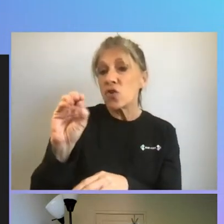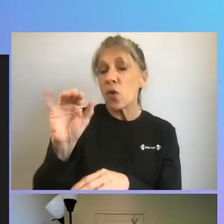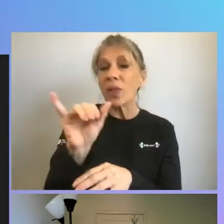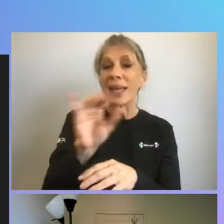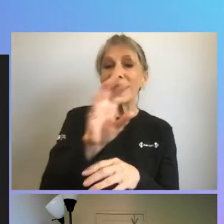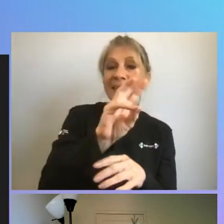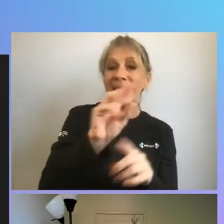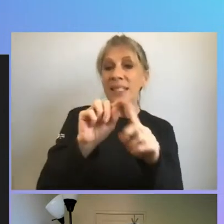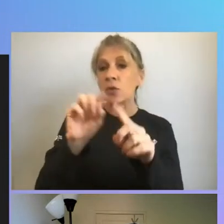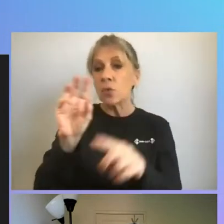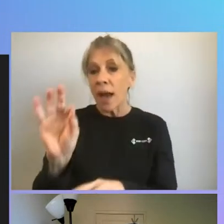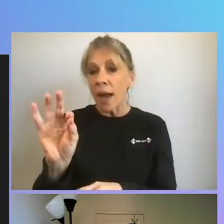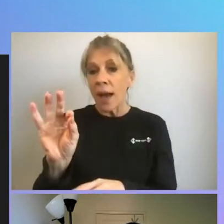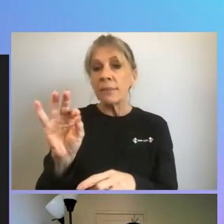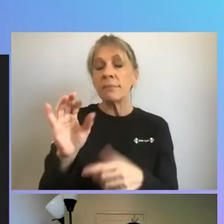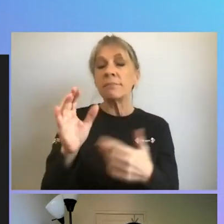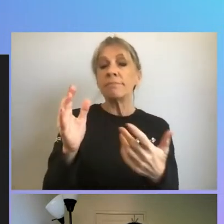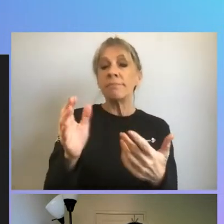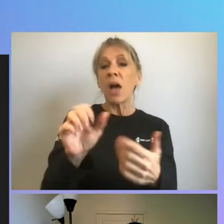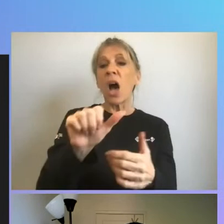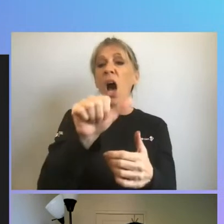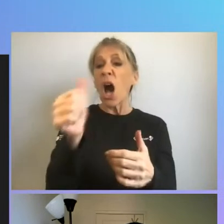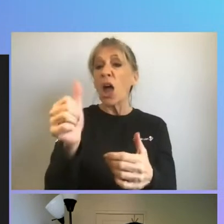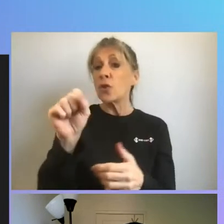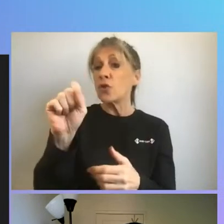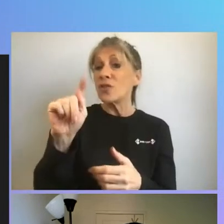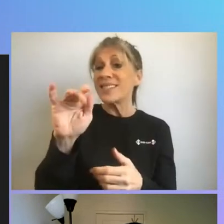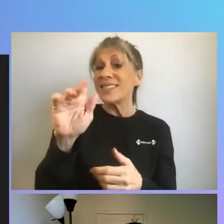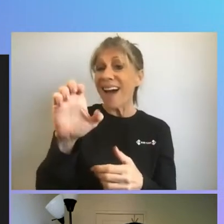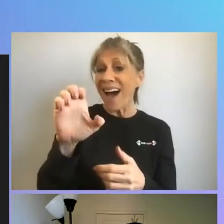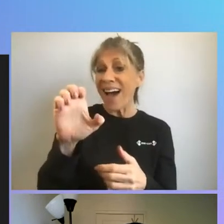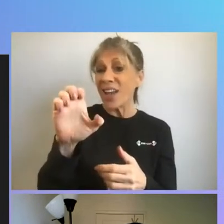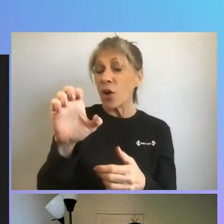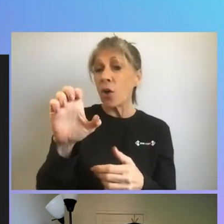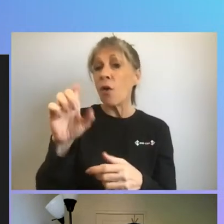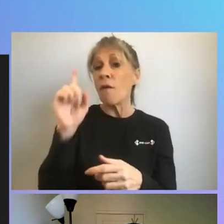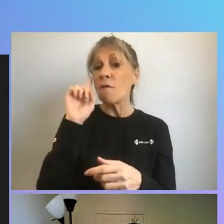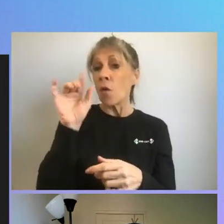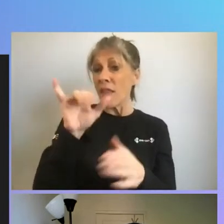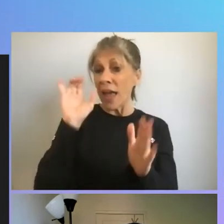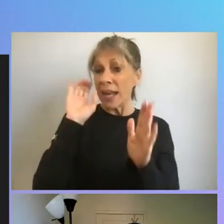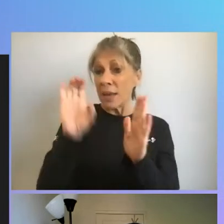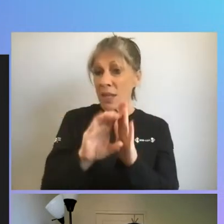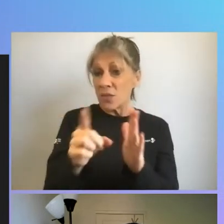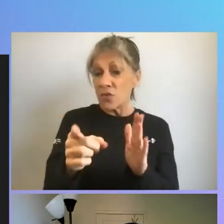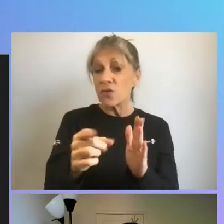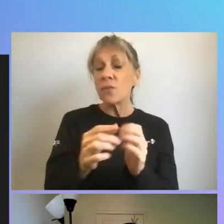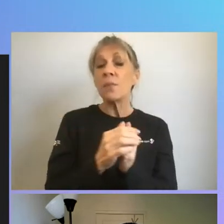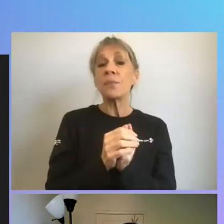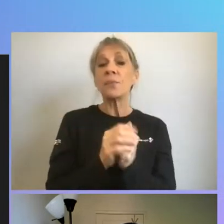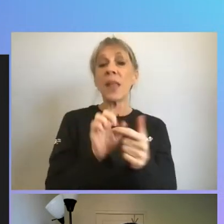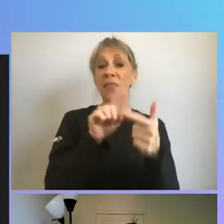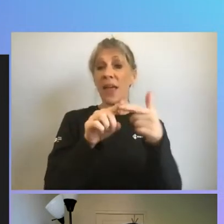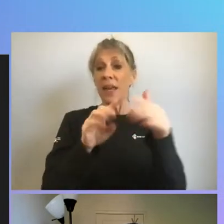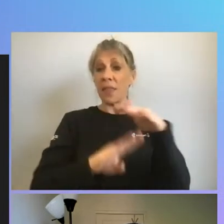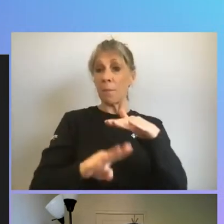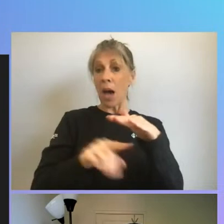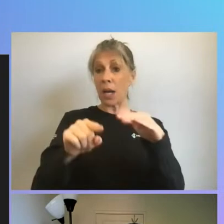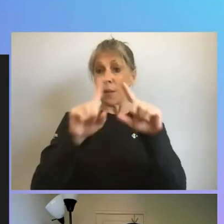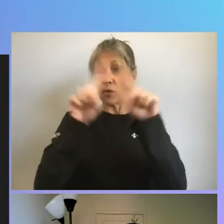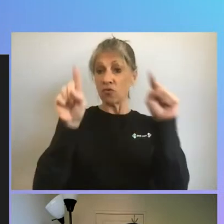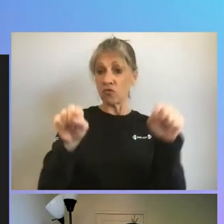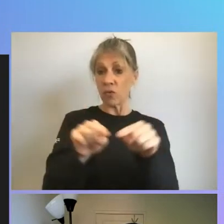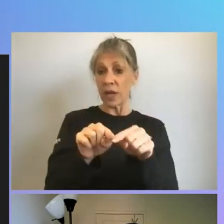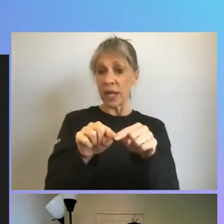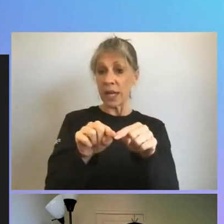16:9, other style settings for that image. And then at the bottom of the screen, we